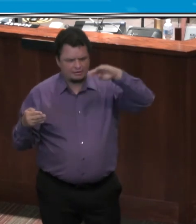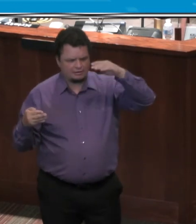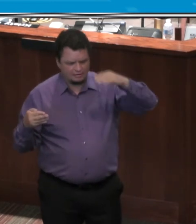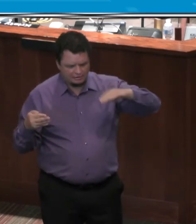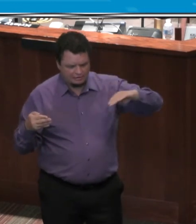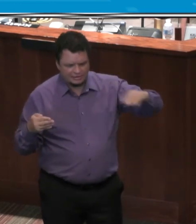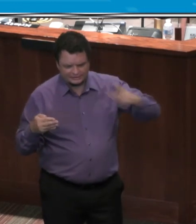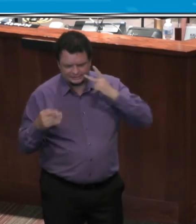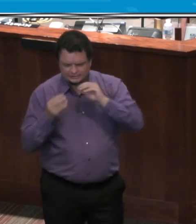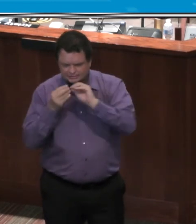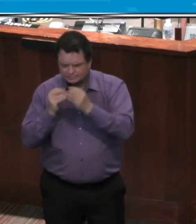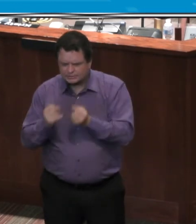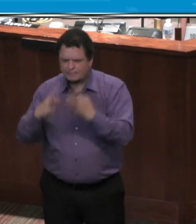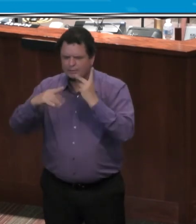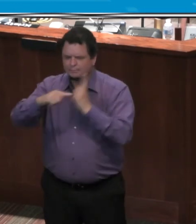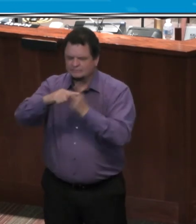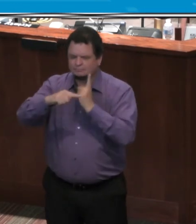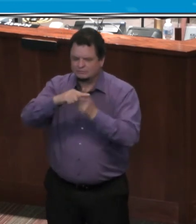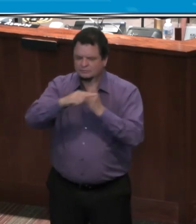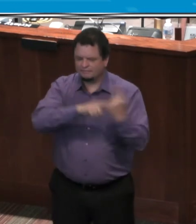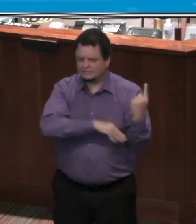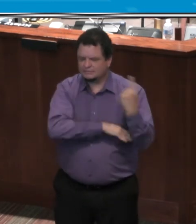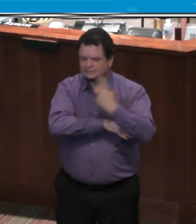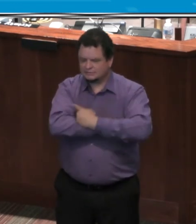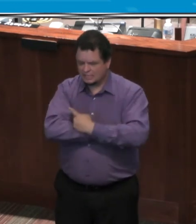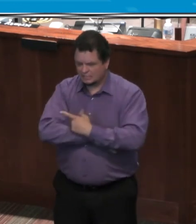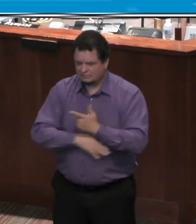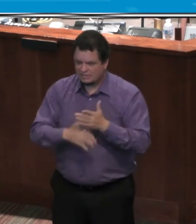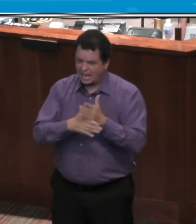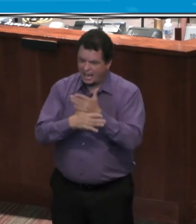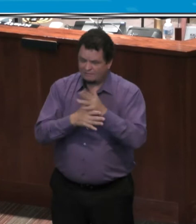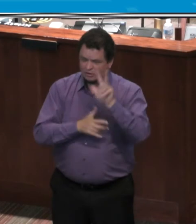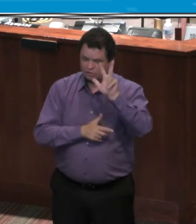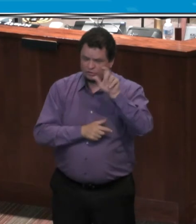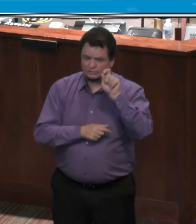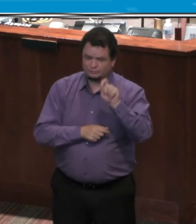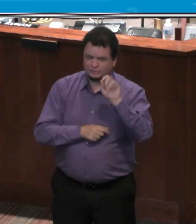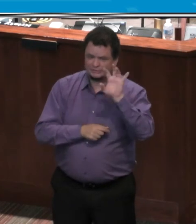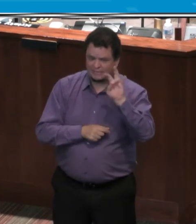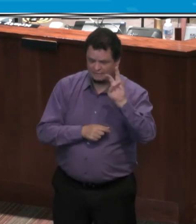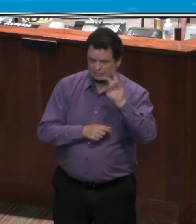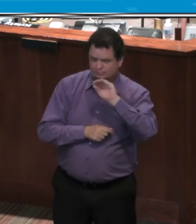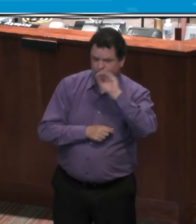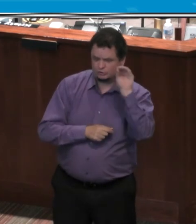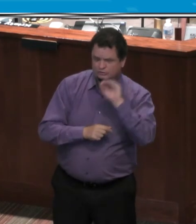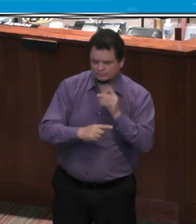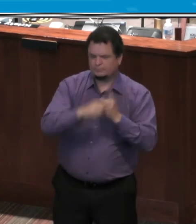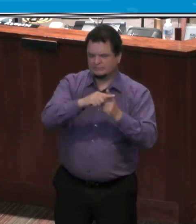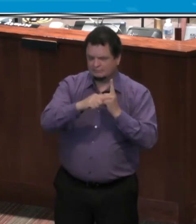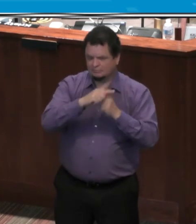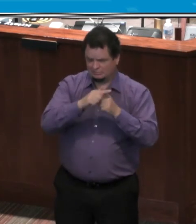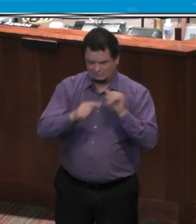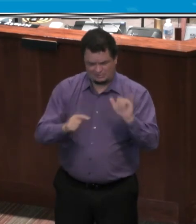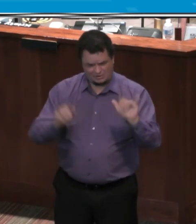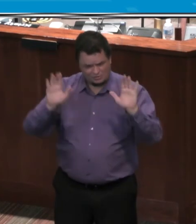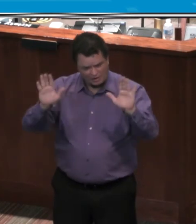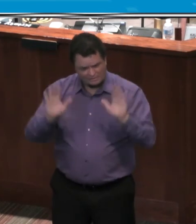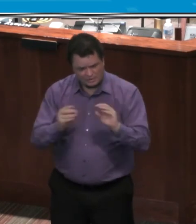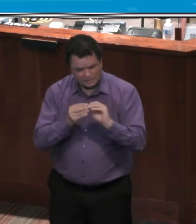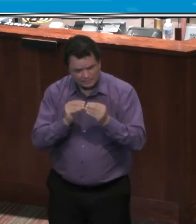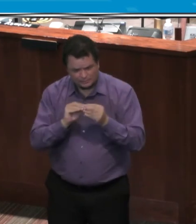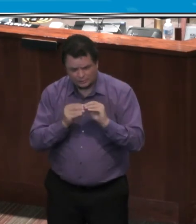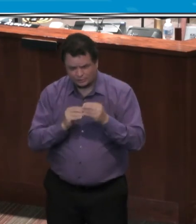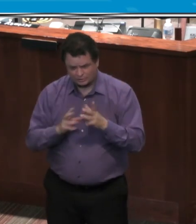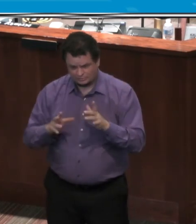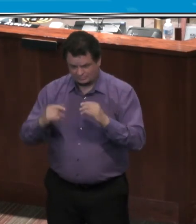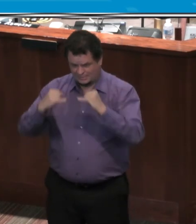of 3.7% positivity, which is great. That brings us below the threshold level of 5%, which is our goal moving forward. And